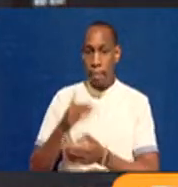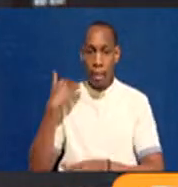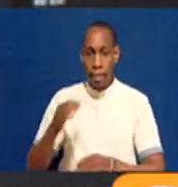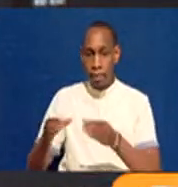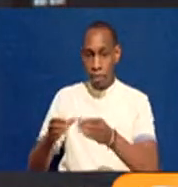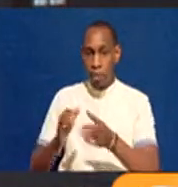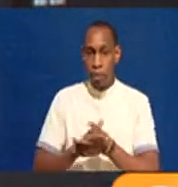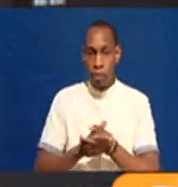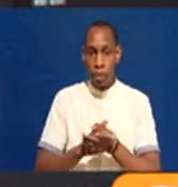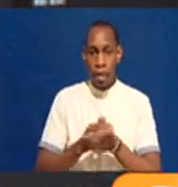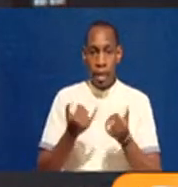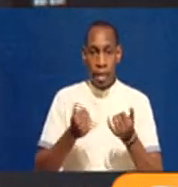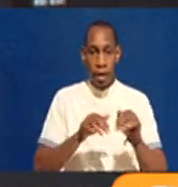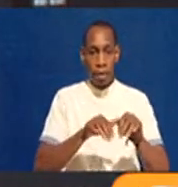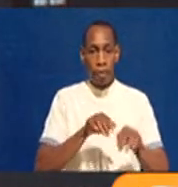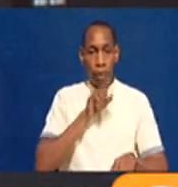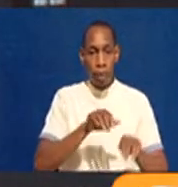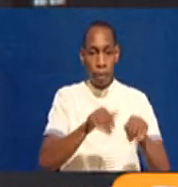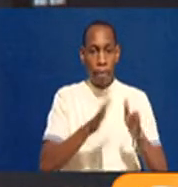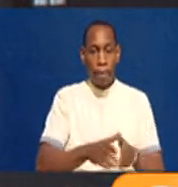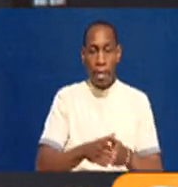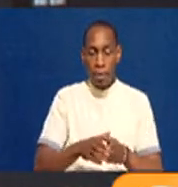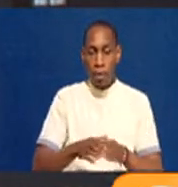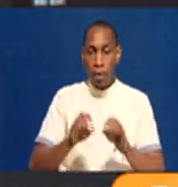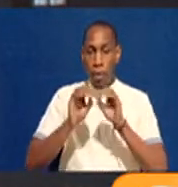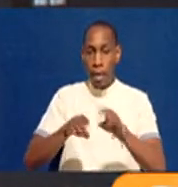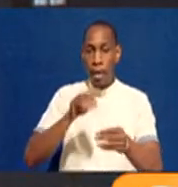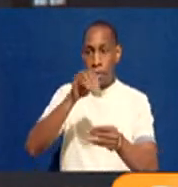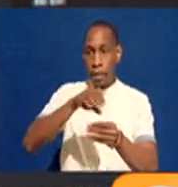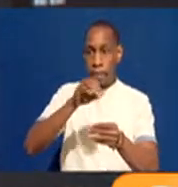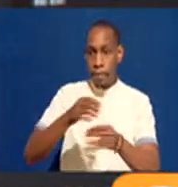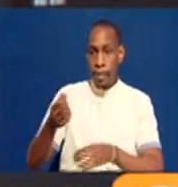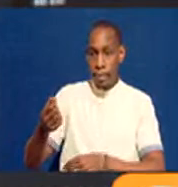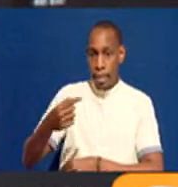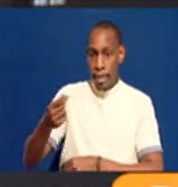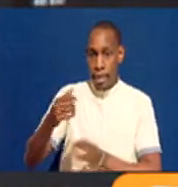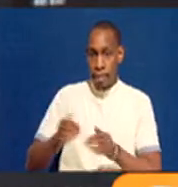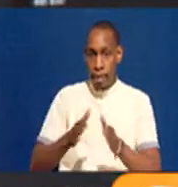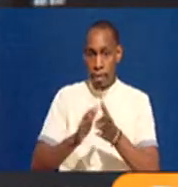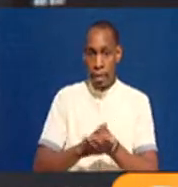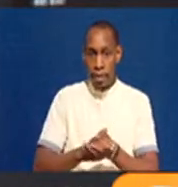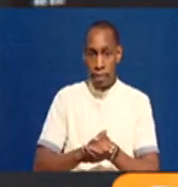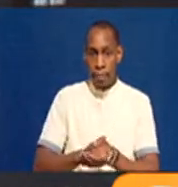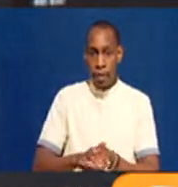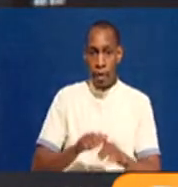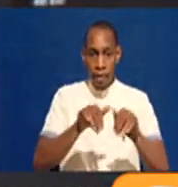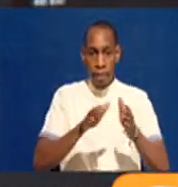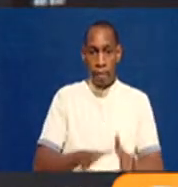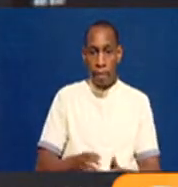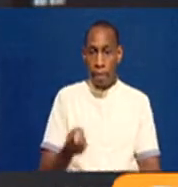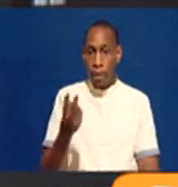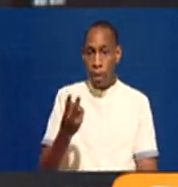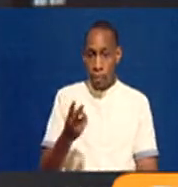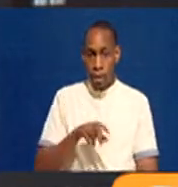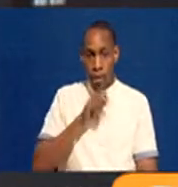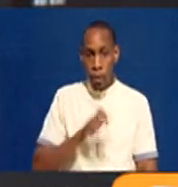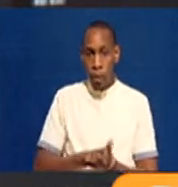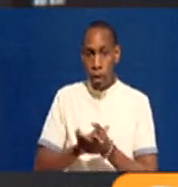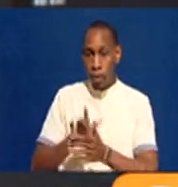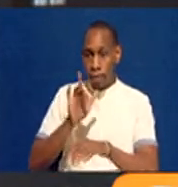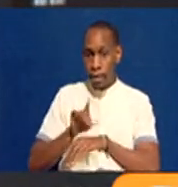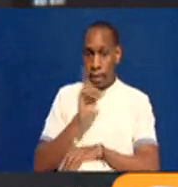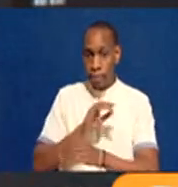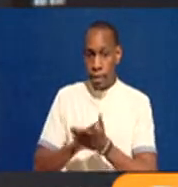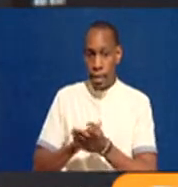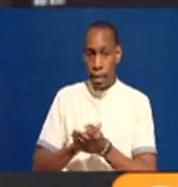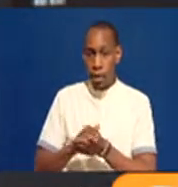poultry farmers lose valuable investments and livelihood sources. 2 more poultry farmers who fell victim to Susan Kamau and